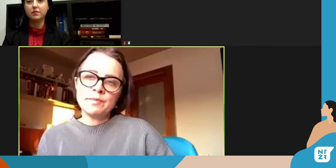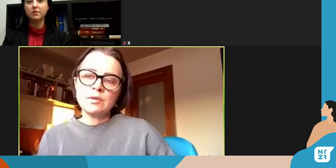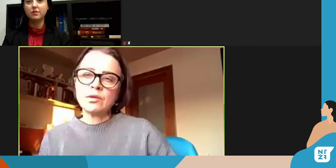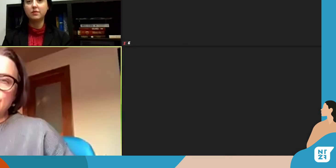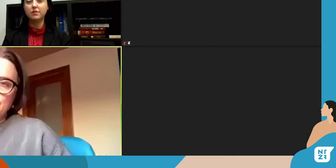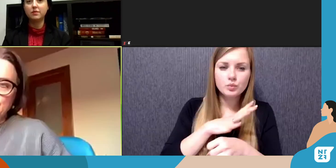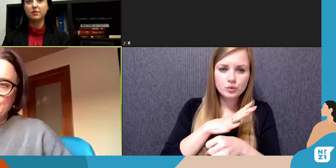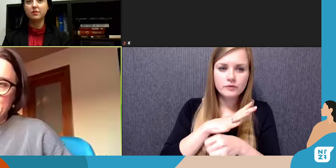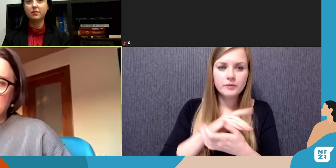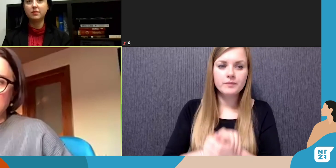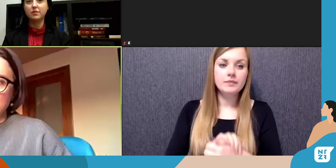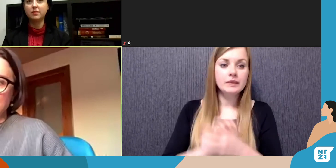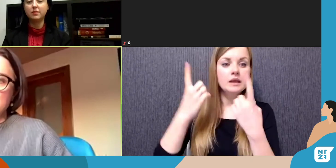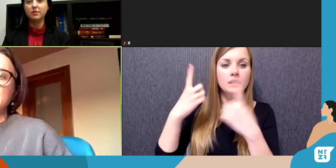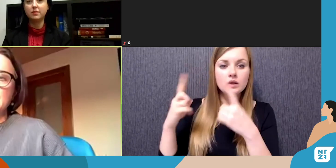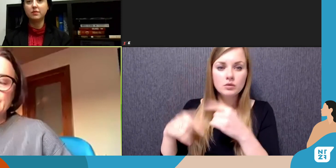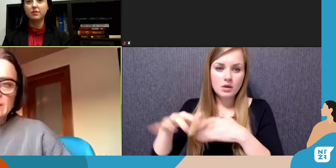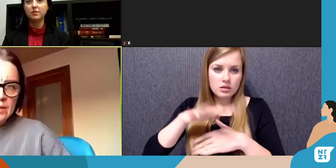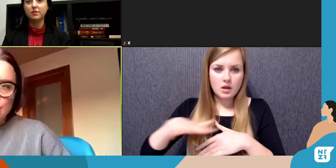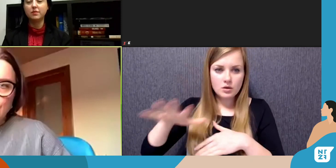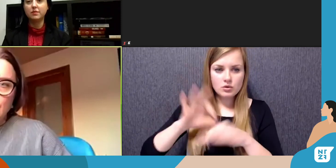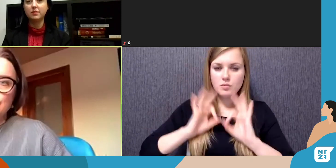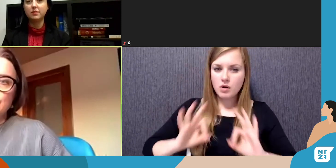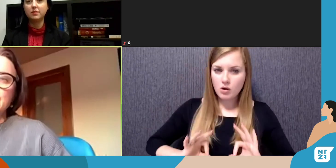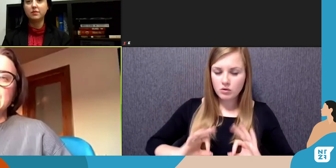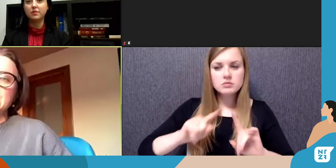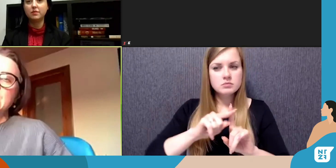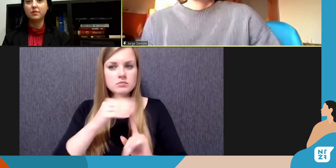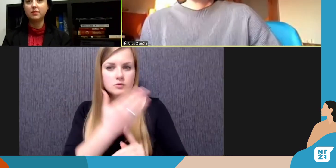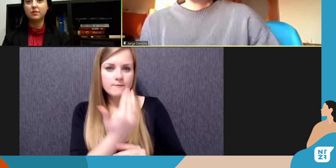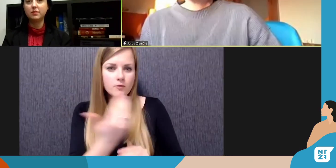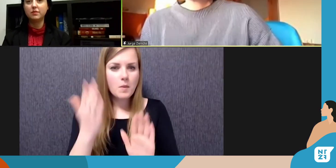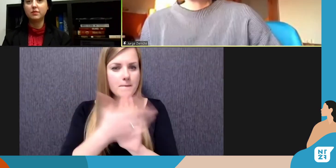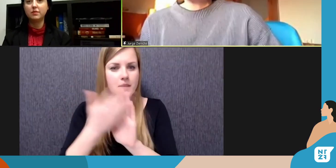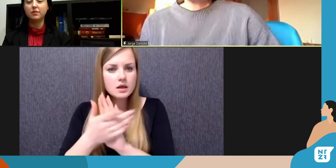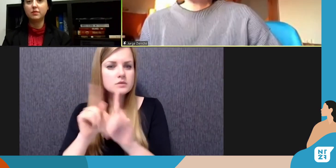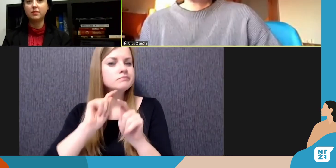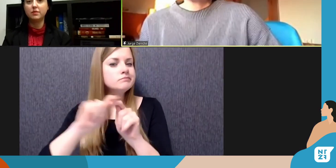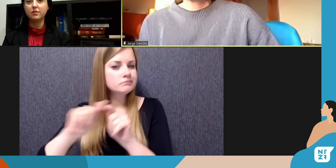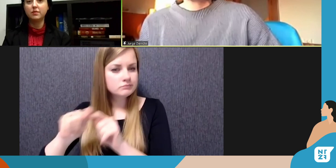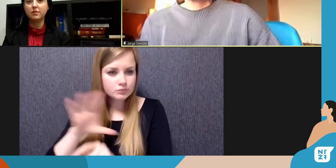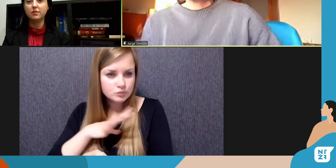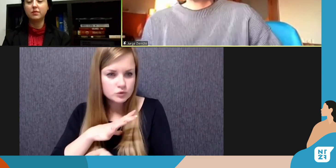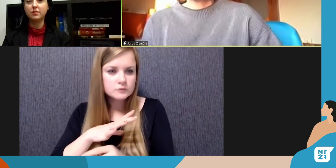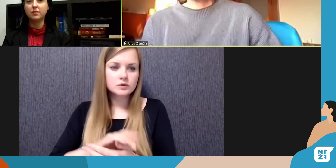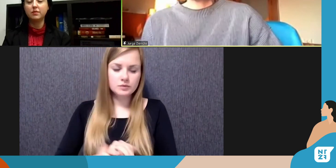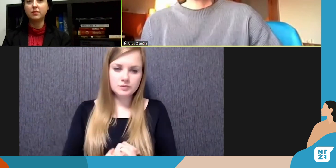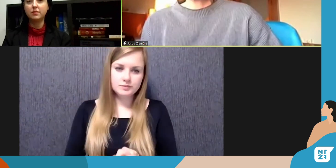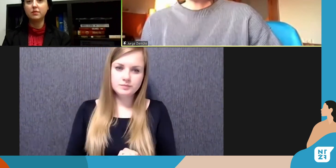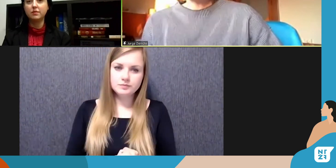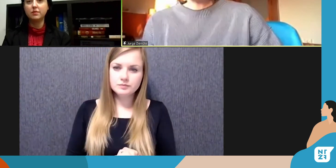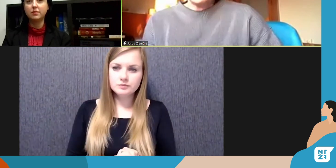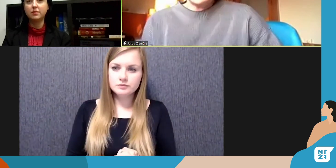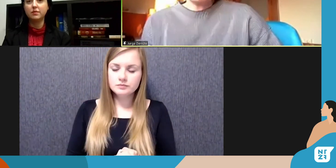We have taken other measures as well. Some